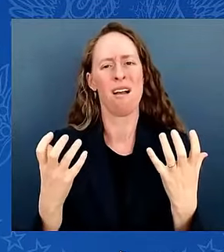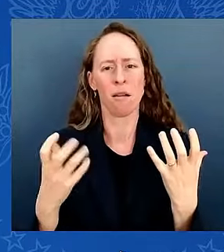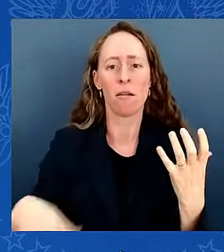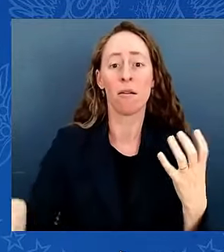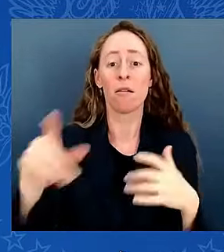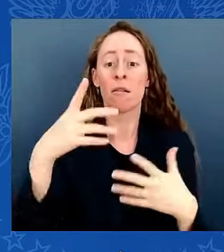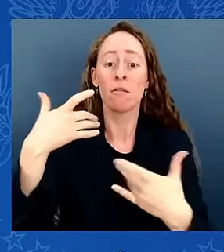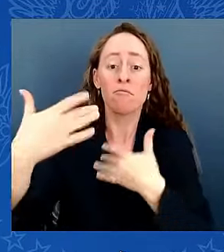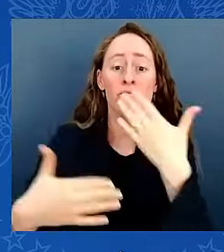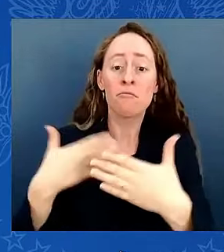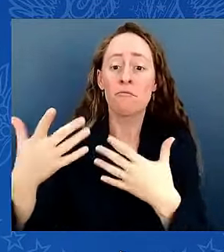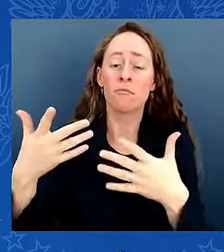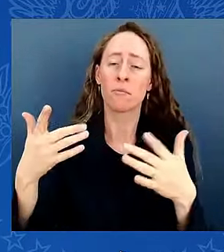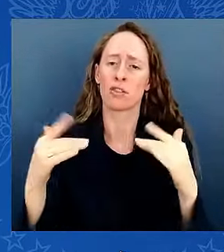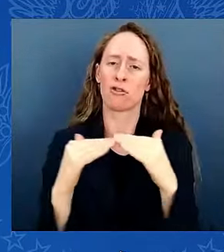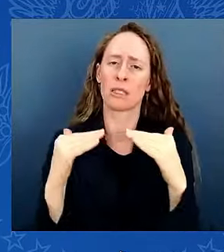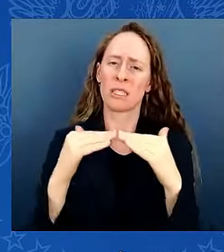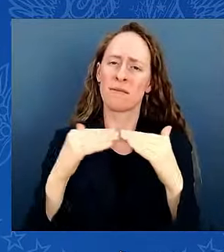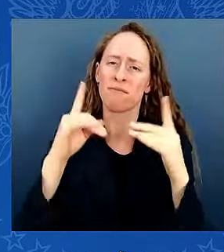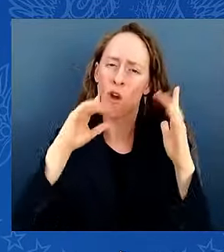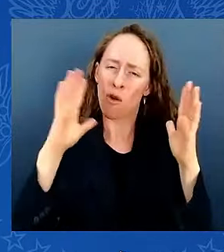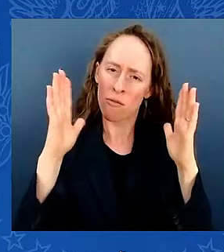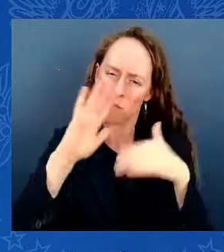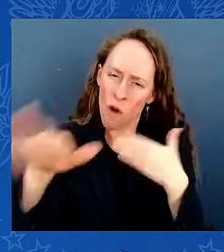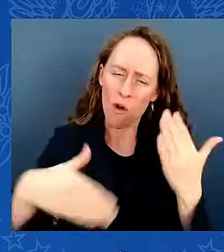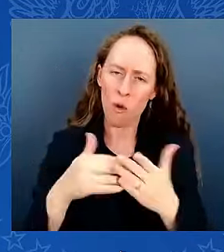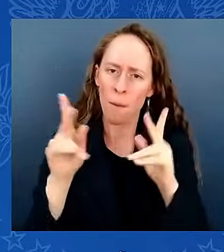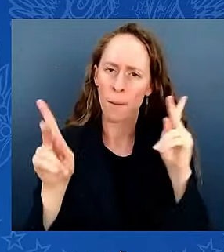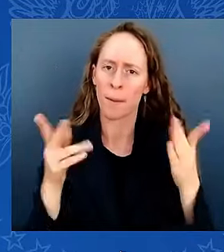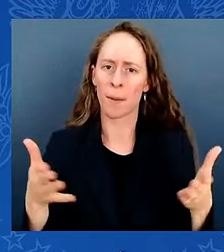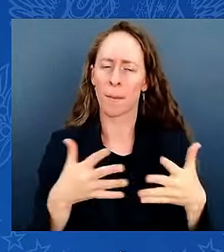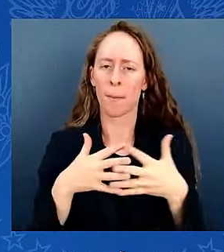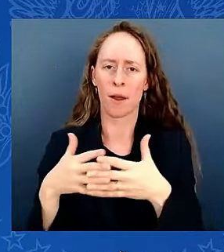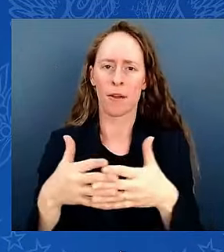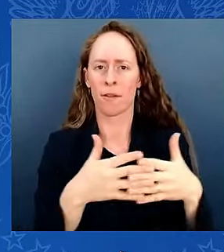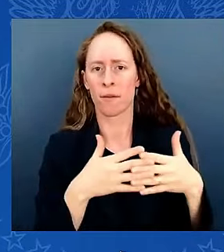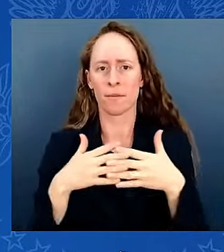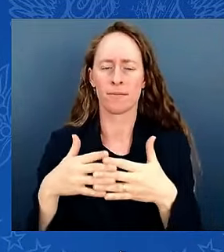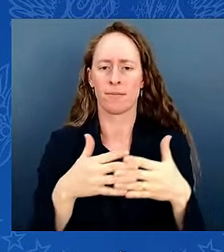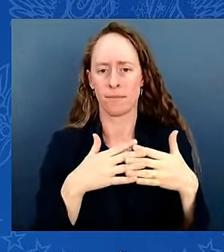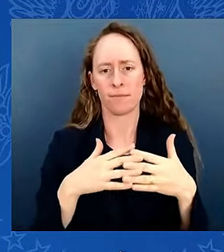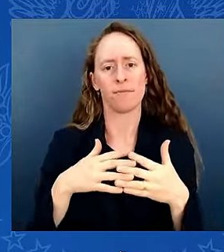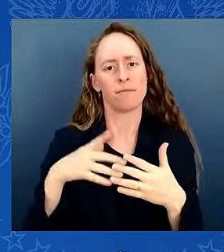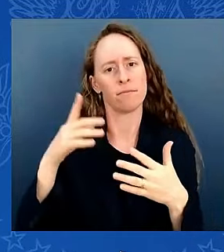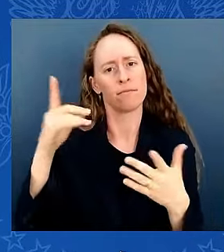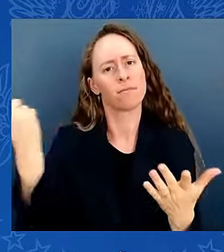president who are committed to protecting Black history as American history.